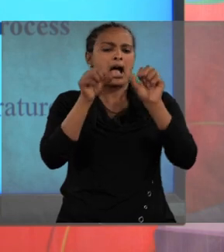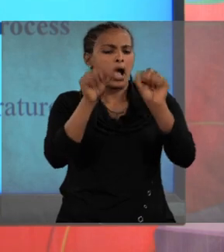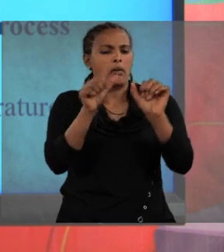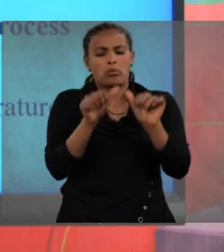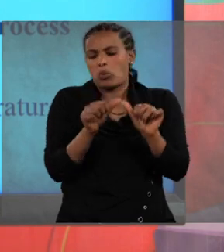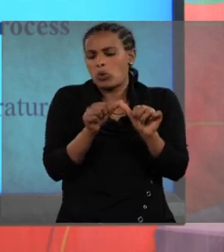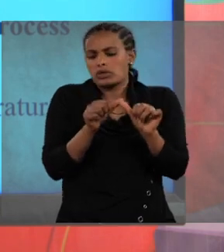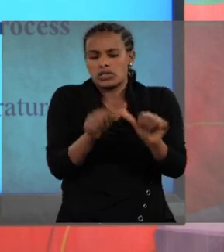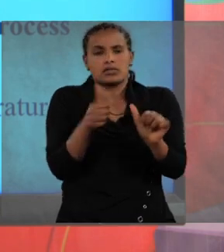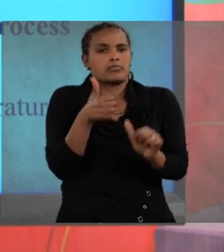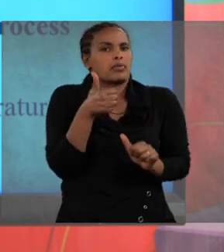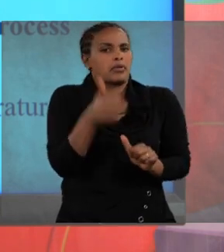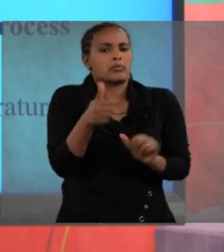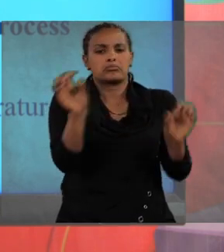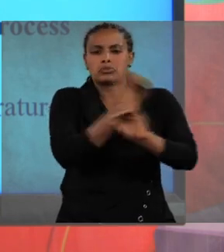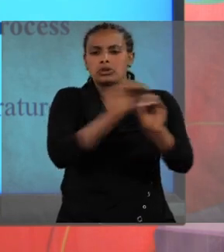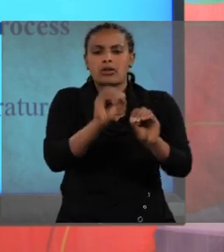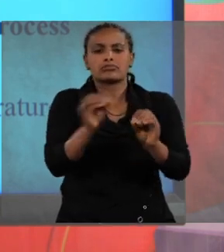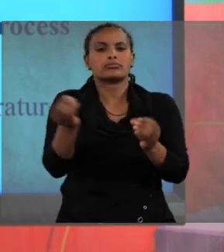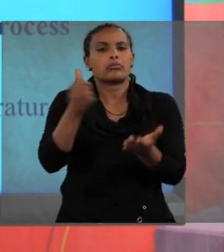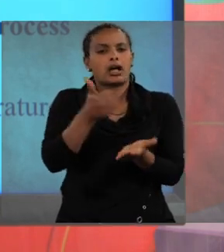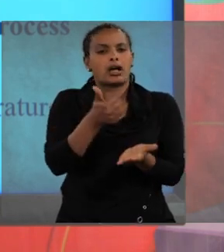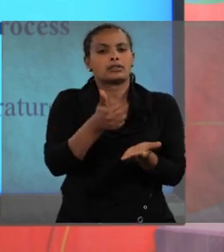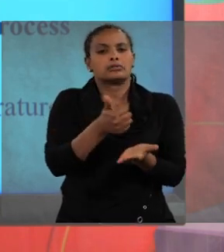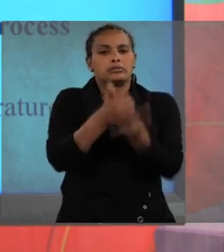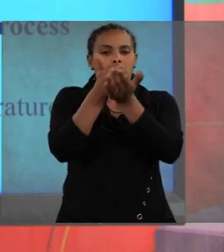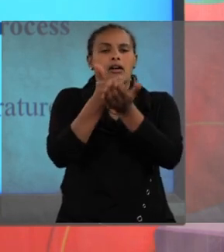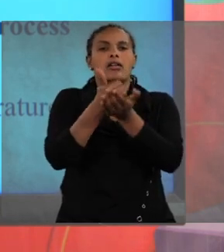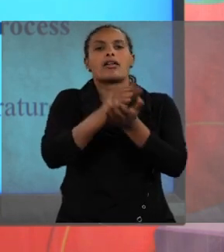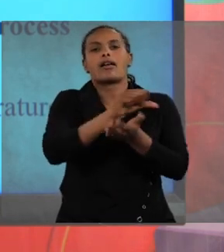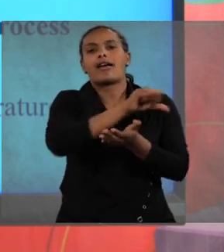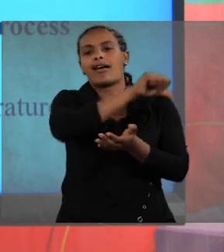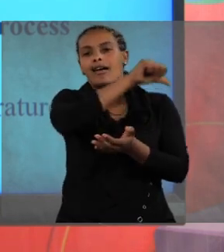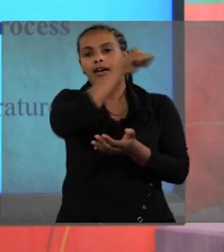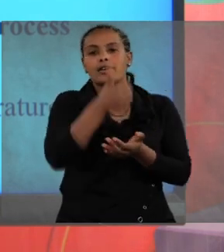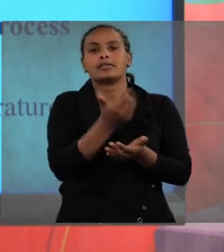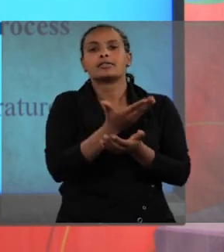proceed by itself without external agents.